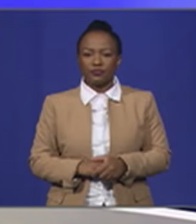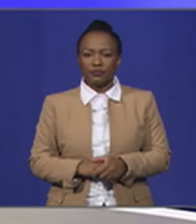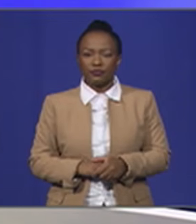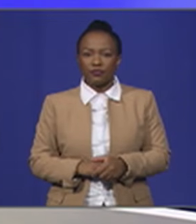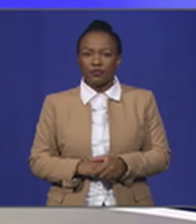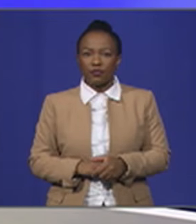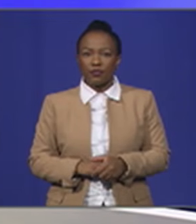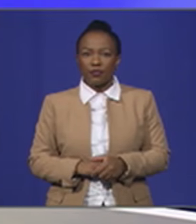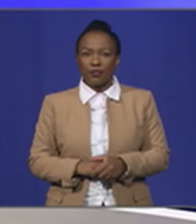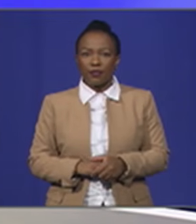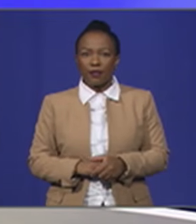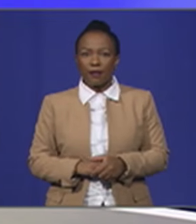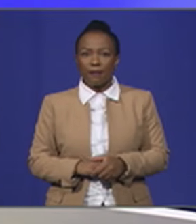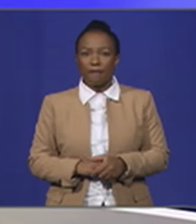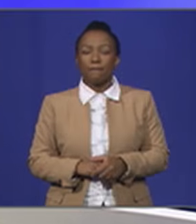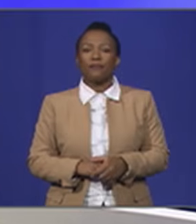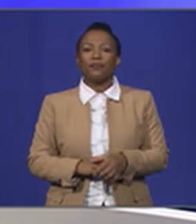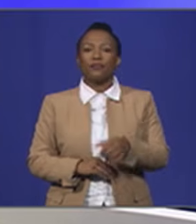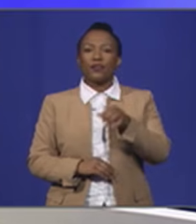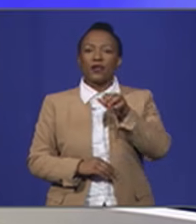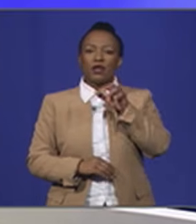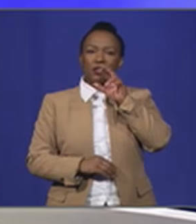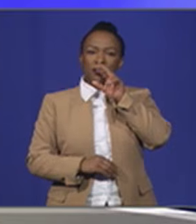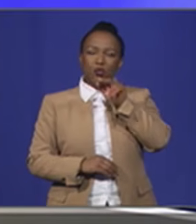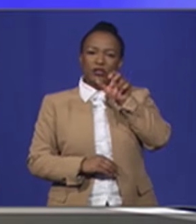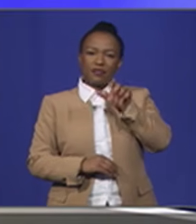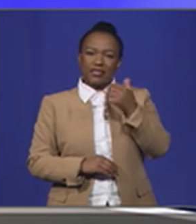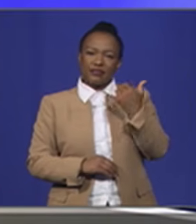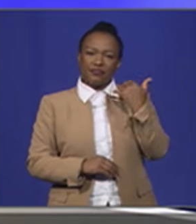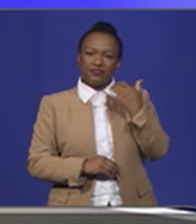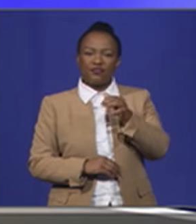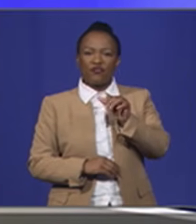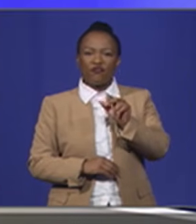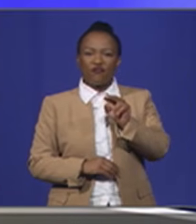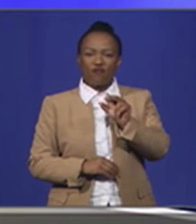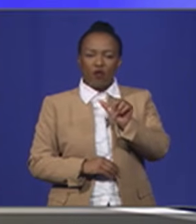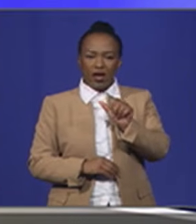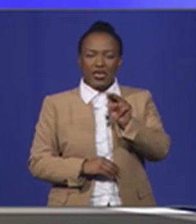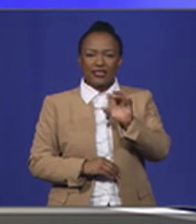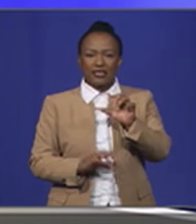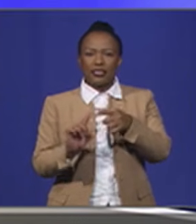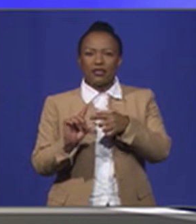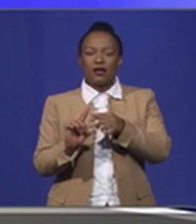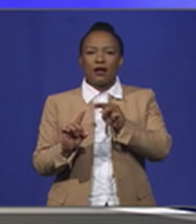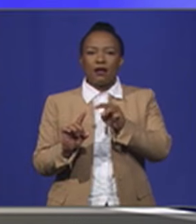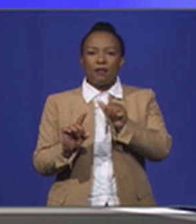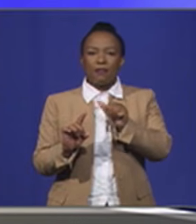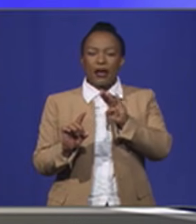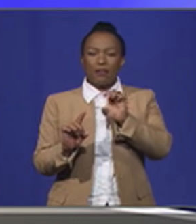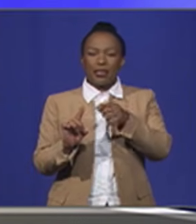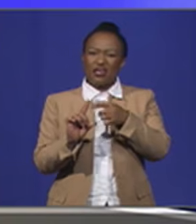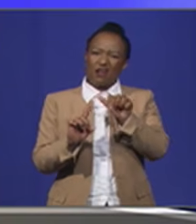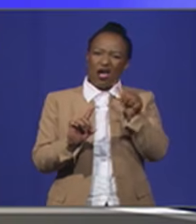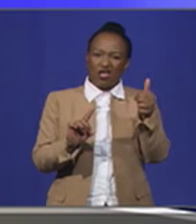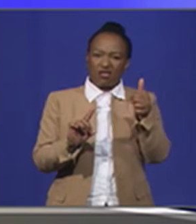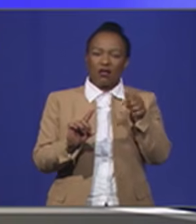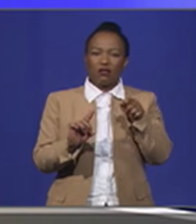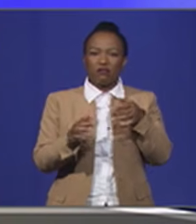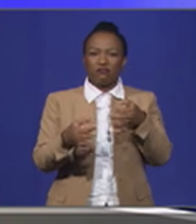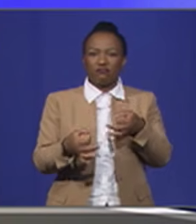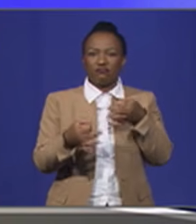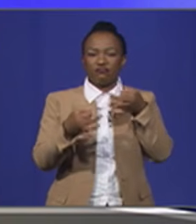Kgetsi kgatlhanong le sebueledi sa bosetšhaba sa ANC Pule Mabele molatofadiwa kaena e buseditswe morago go fitla kgwedi eno le malatsi a